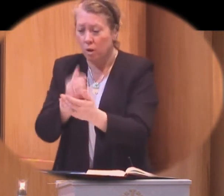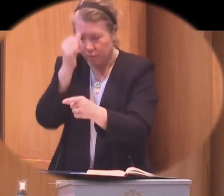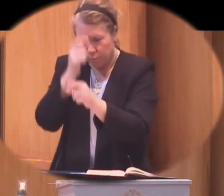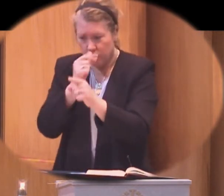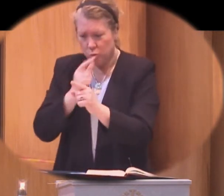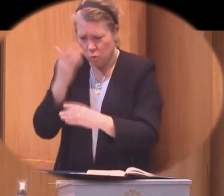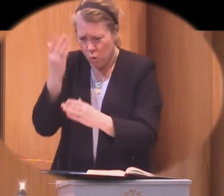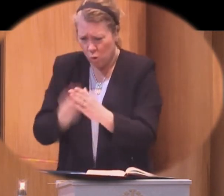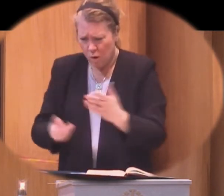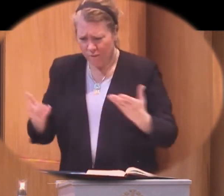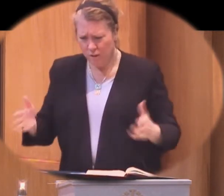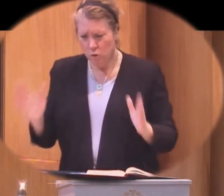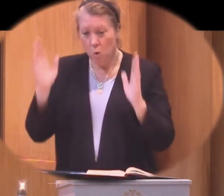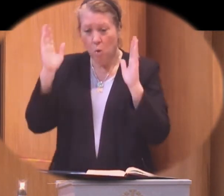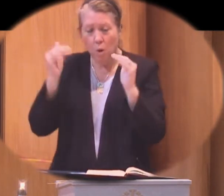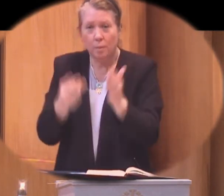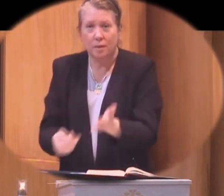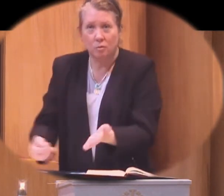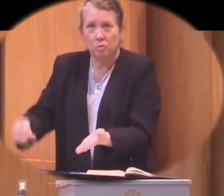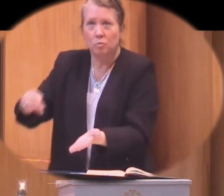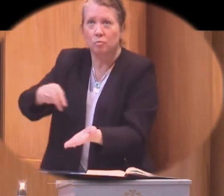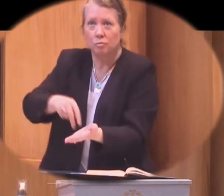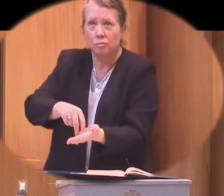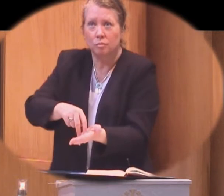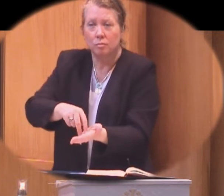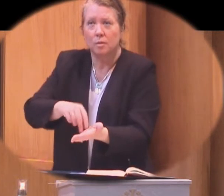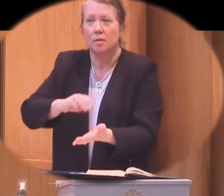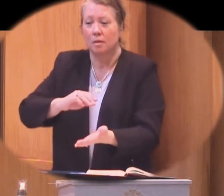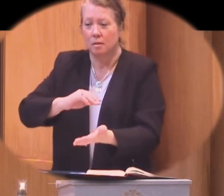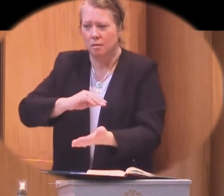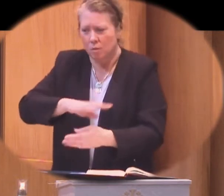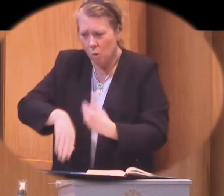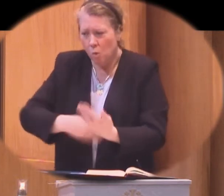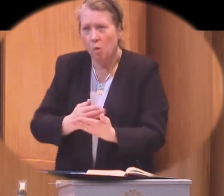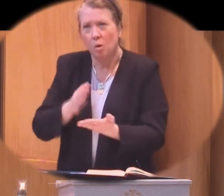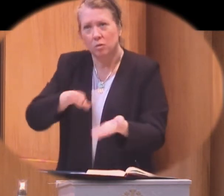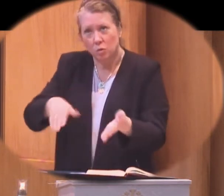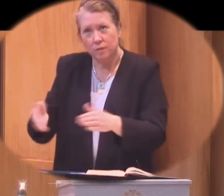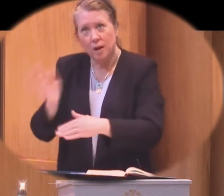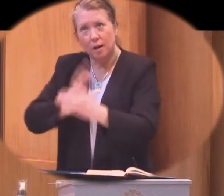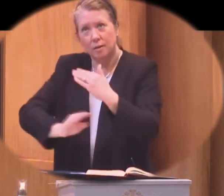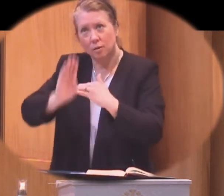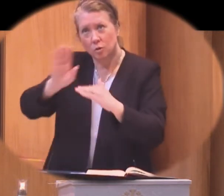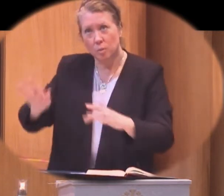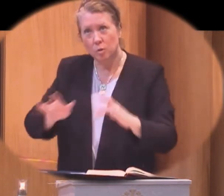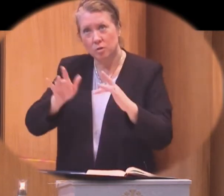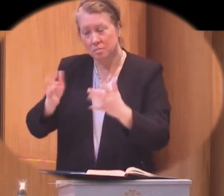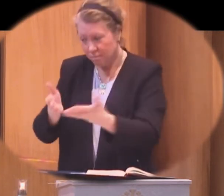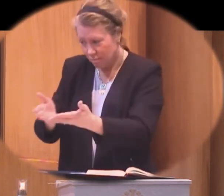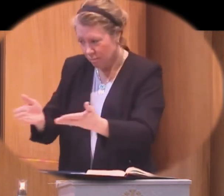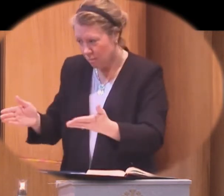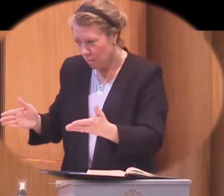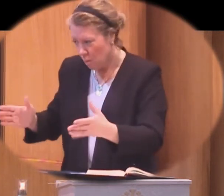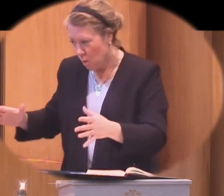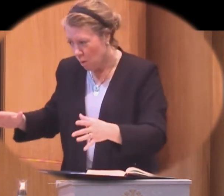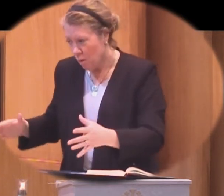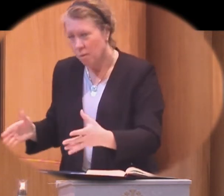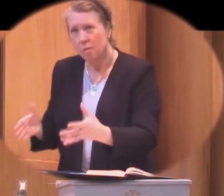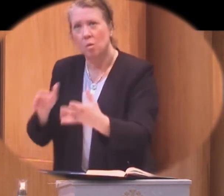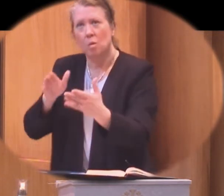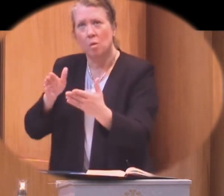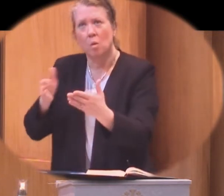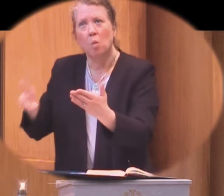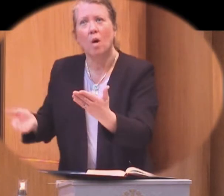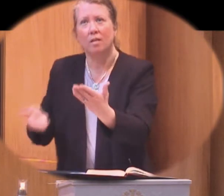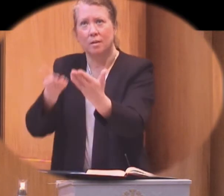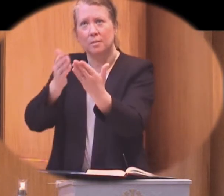of the resurrection, and all who have died in your mercy. Welcome them into the light of your face.